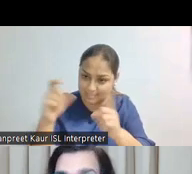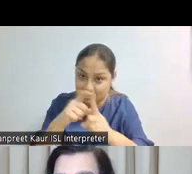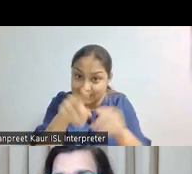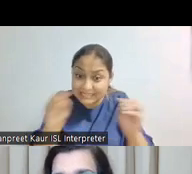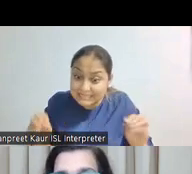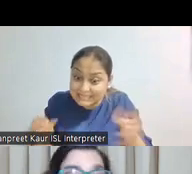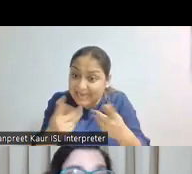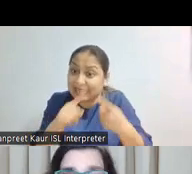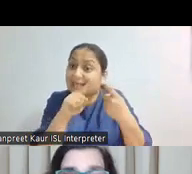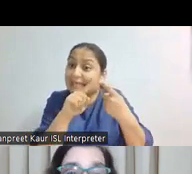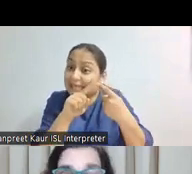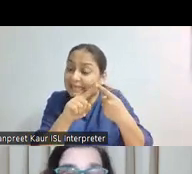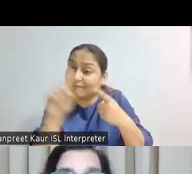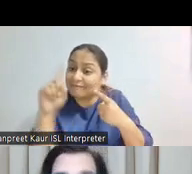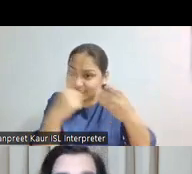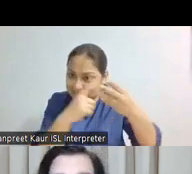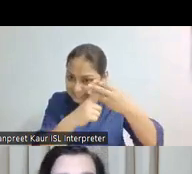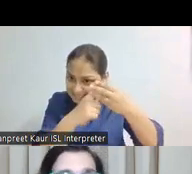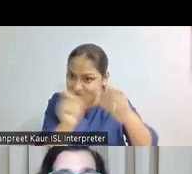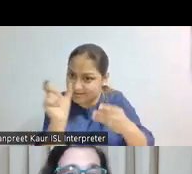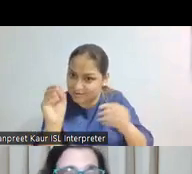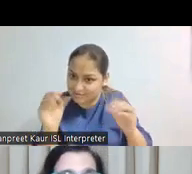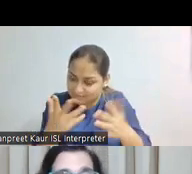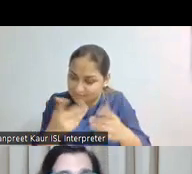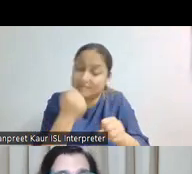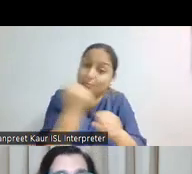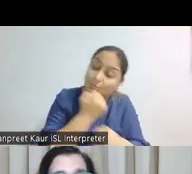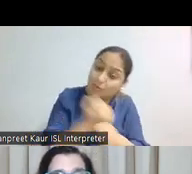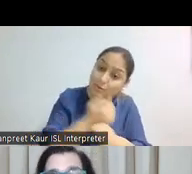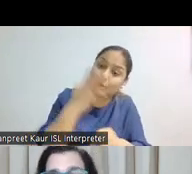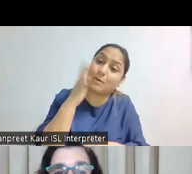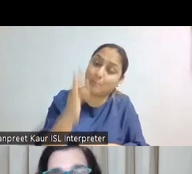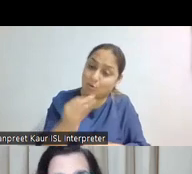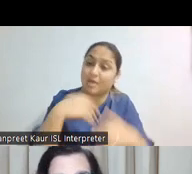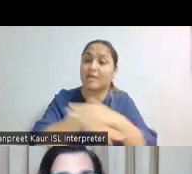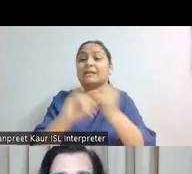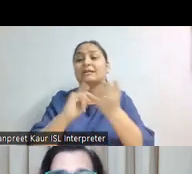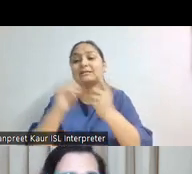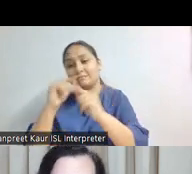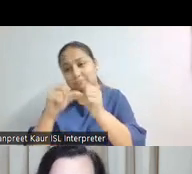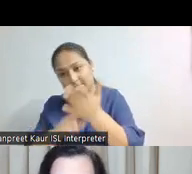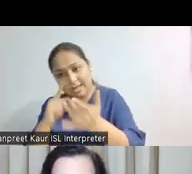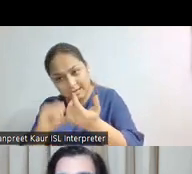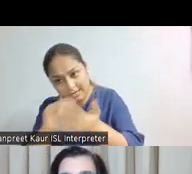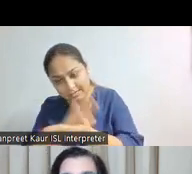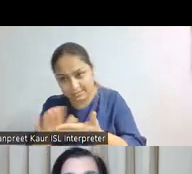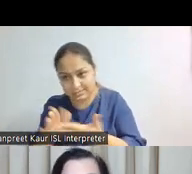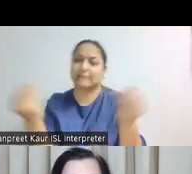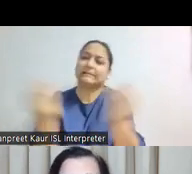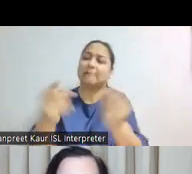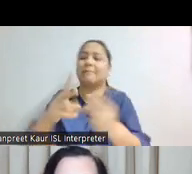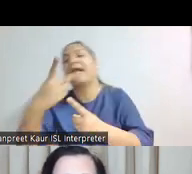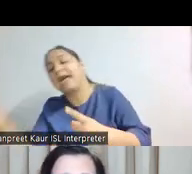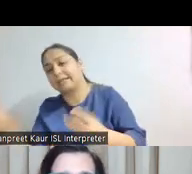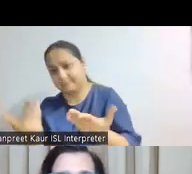letter E in English, but also works in Portuguese and in Spanish, and I hope works in any language. The